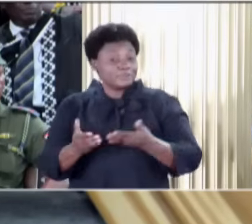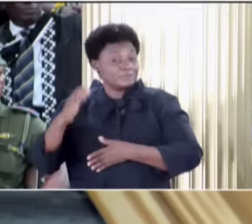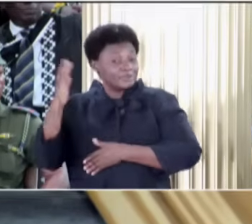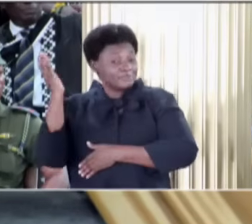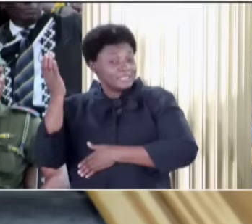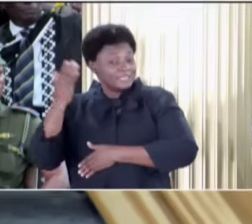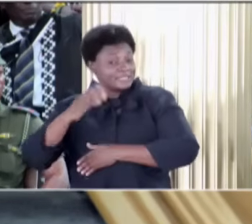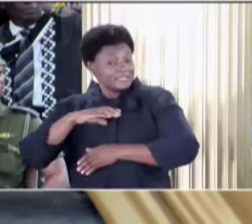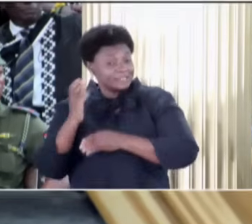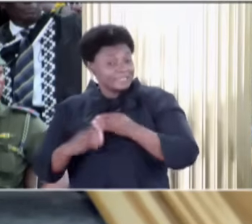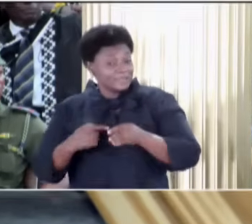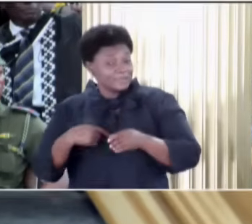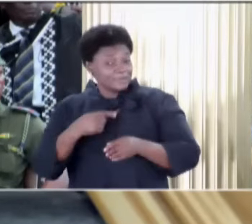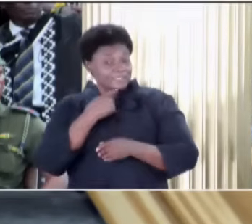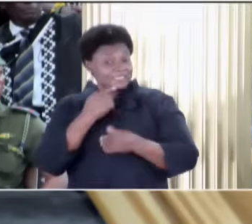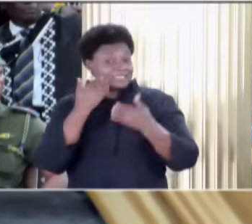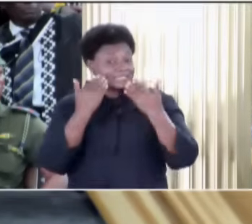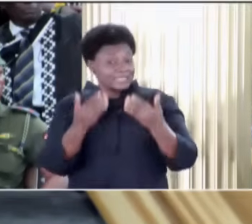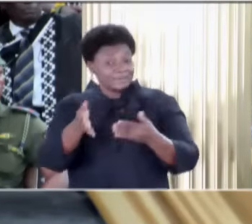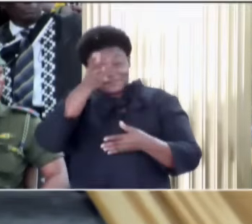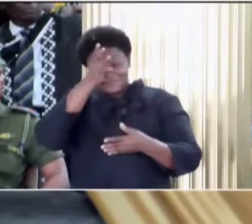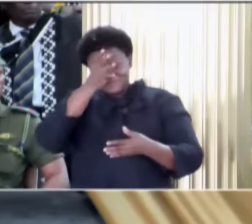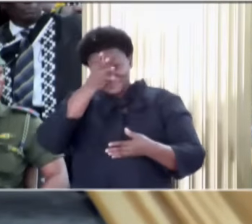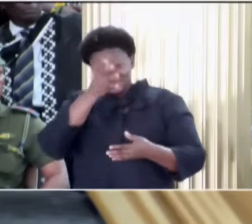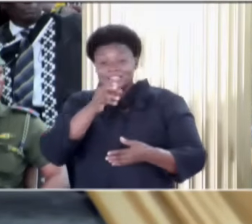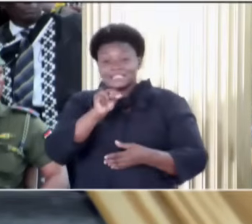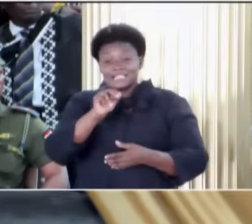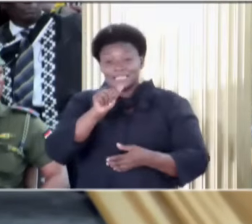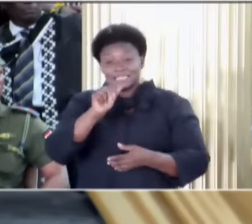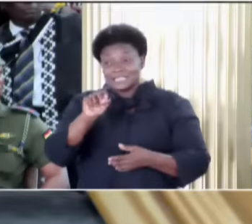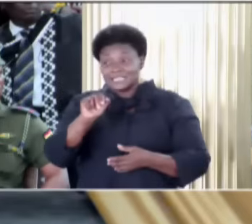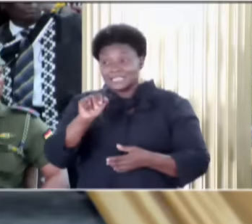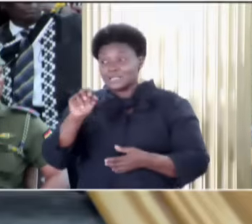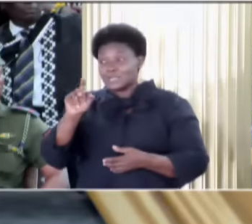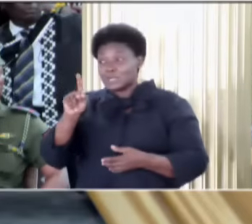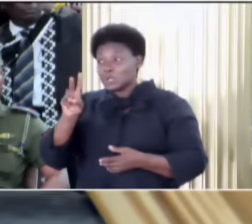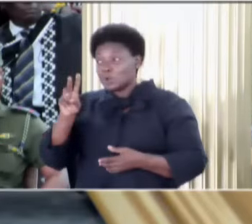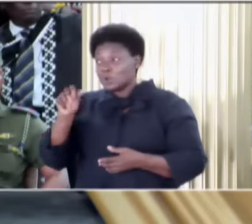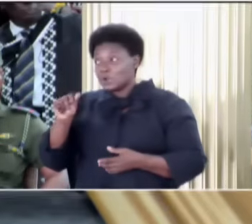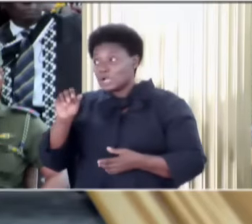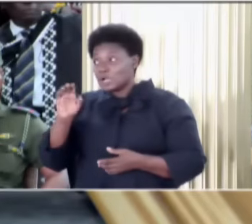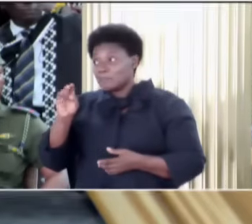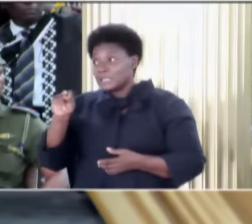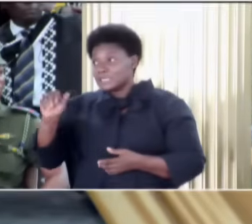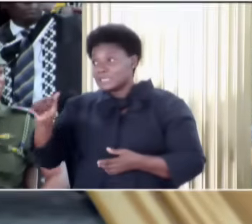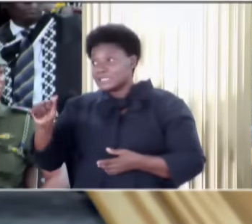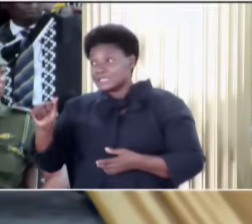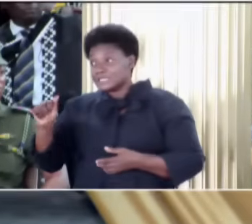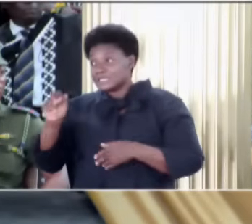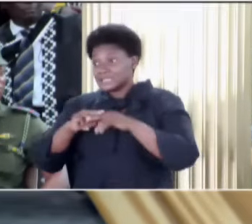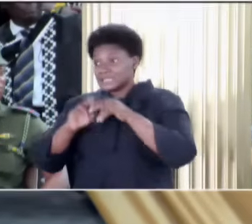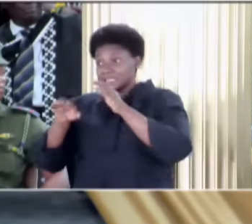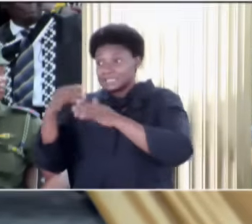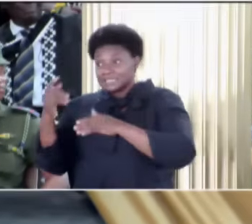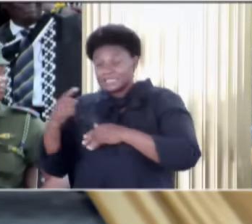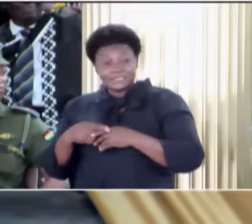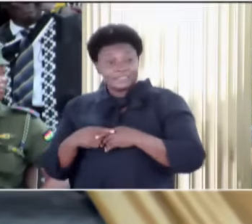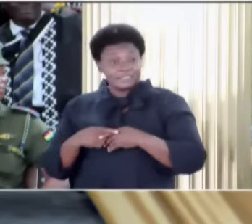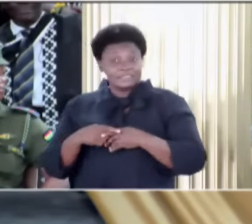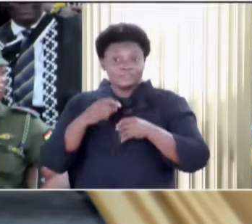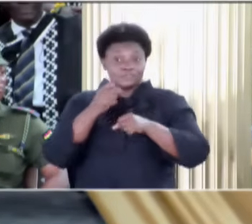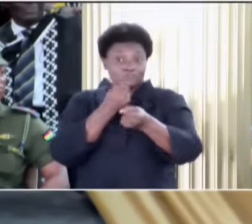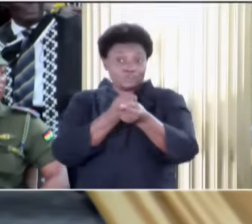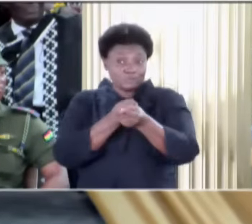I want to specially thank my father, Nana Kwabena PJ, who is seated outside, for his unflinching love and support throughout